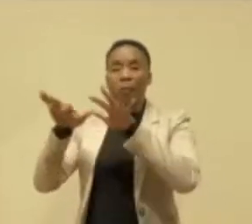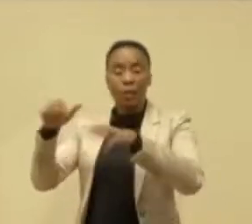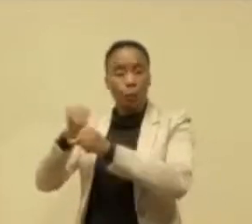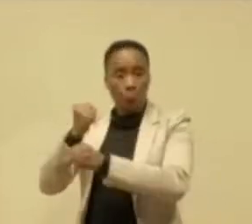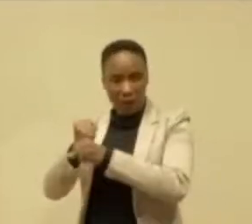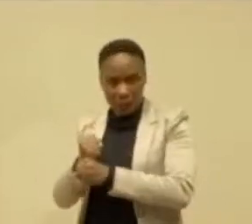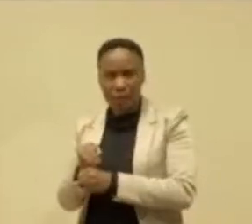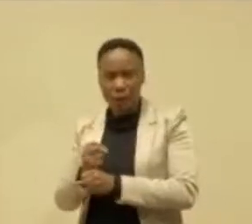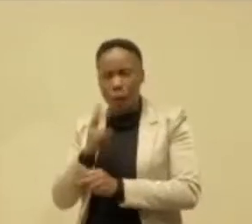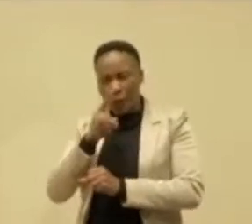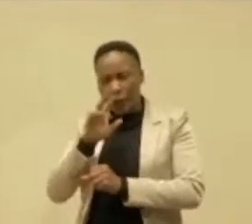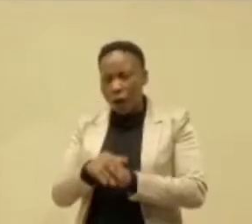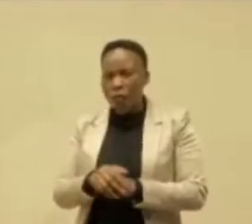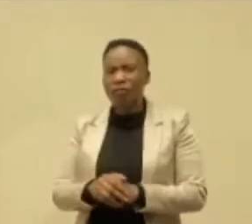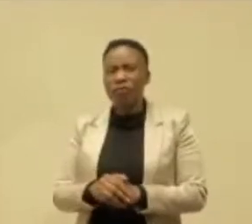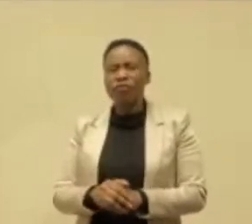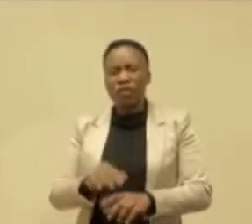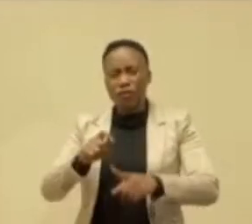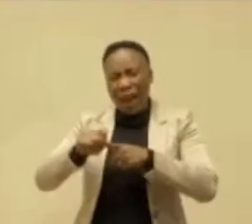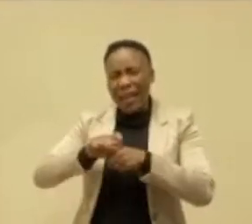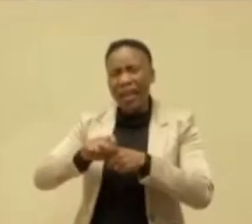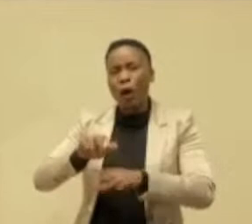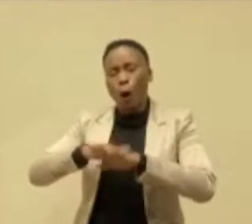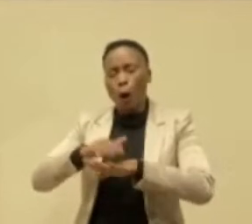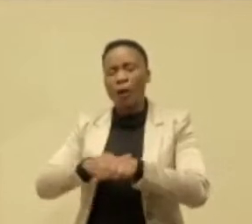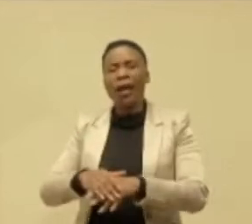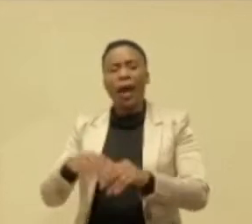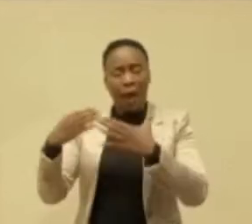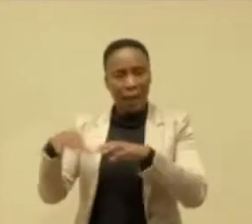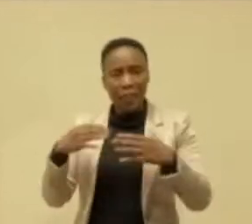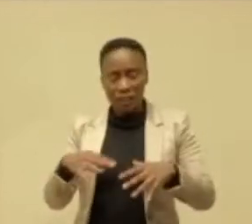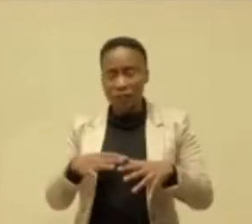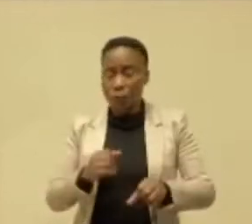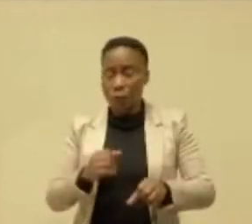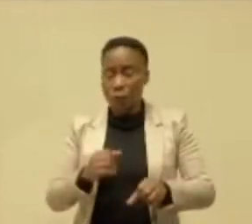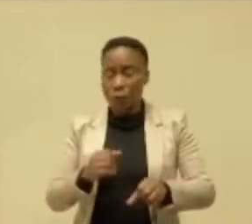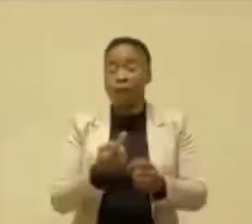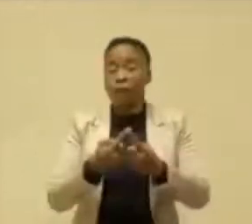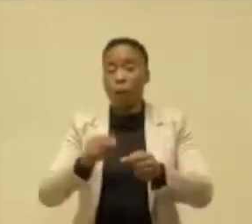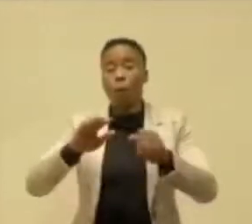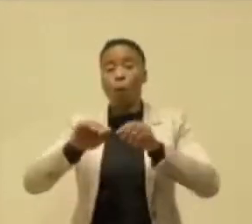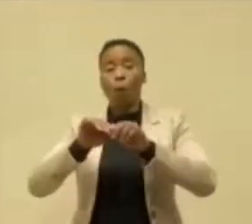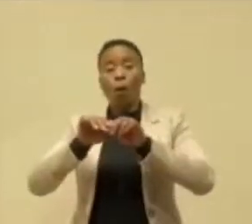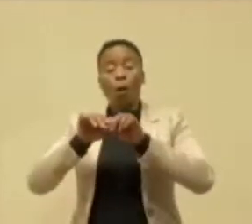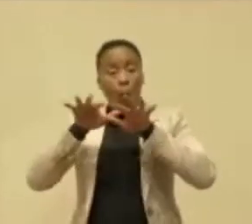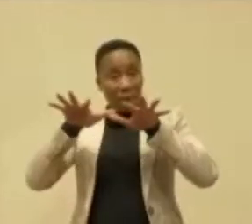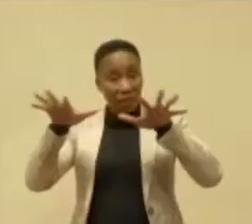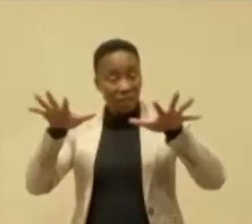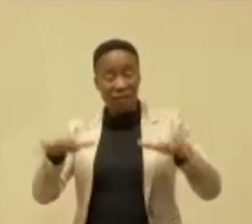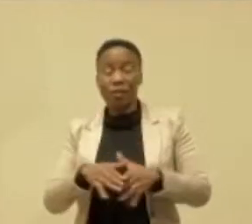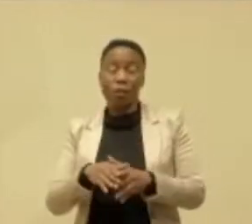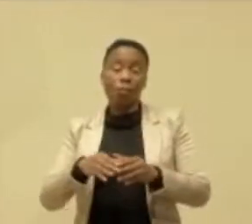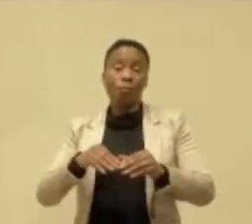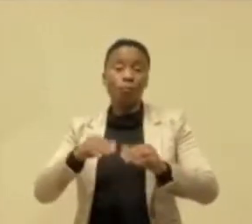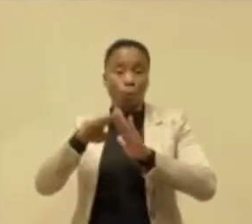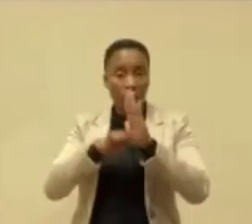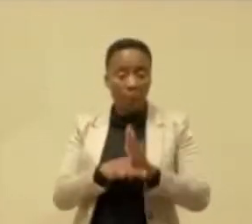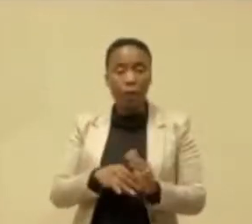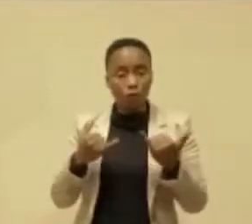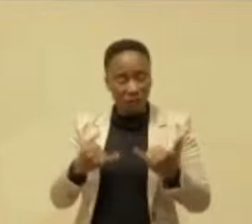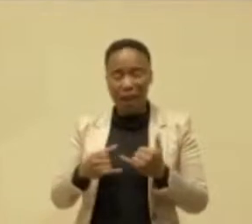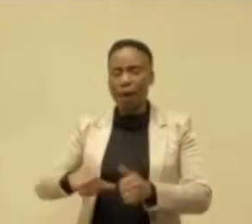on exit opportunities on the community works program to date remotely to